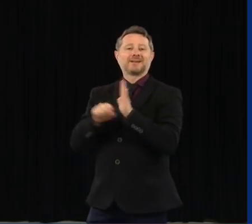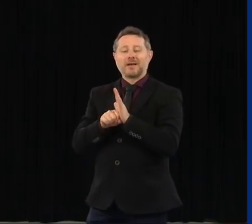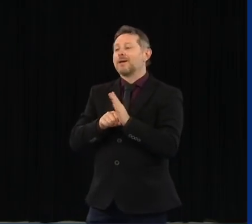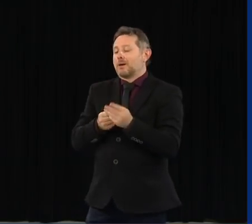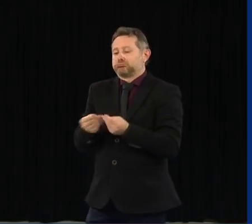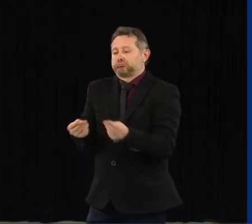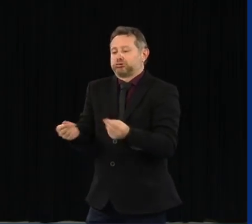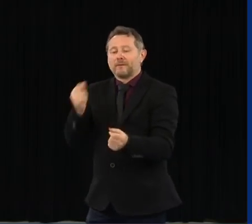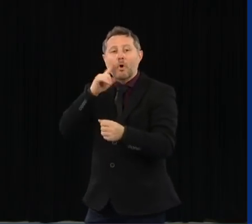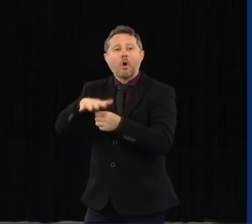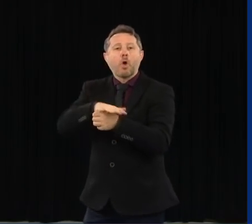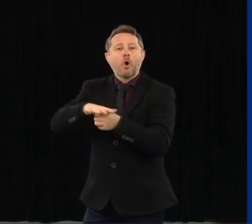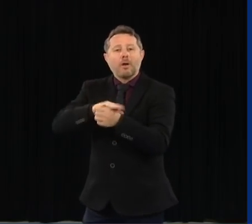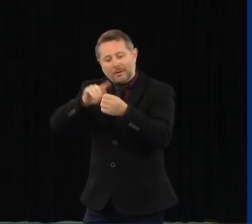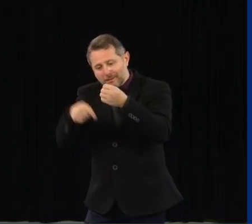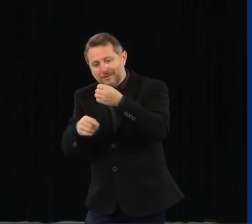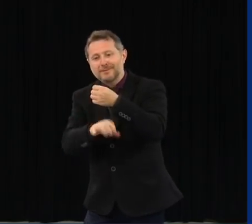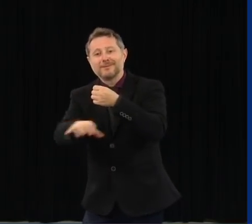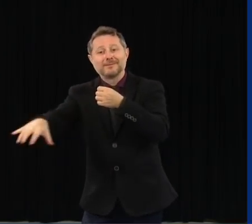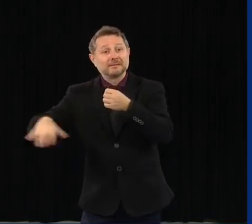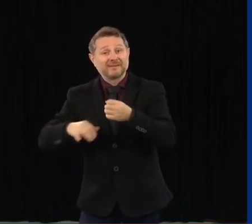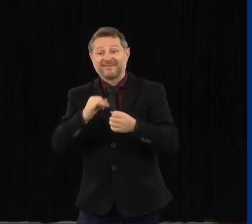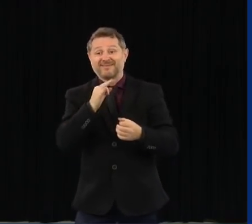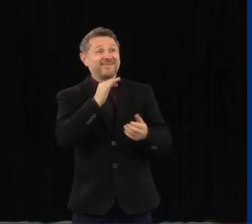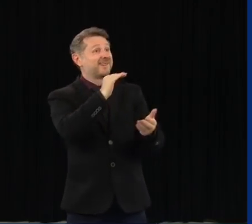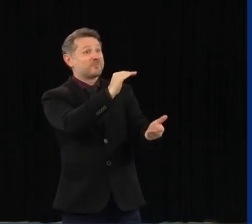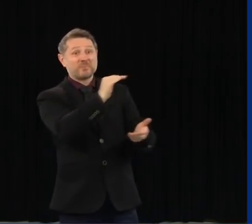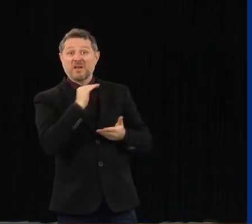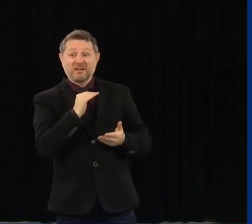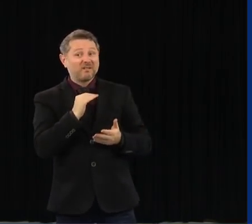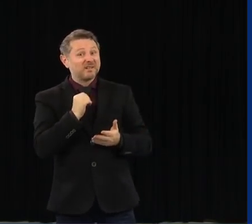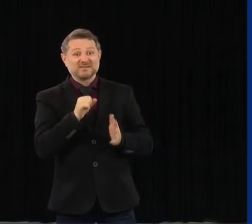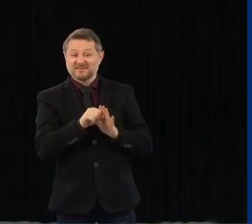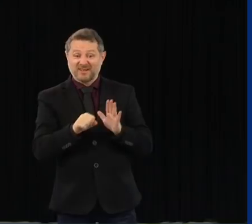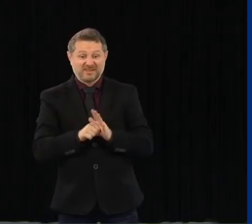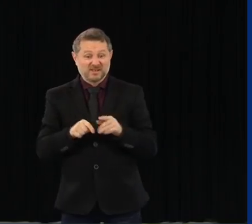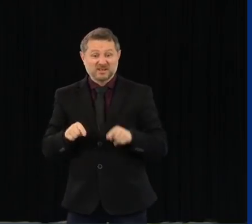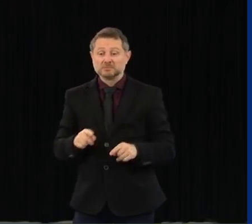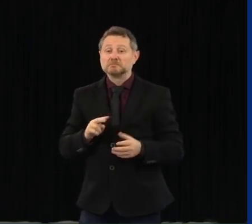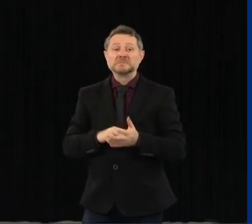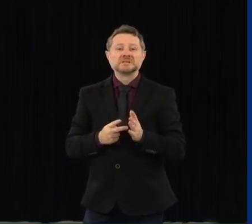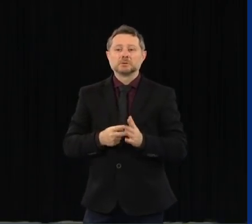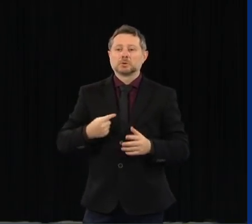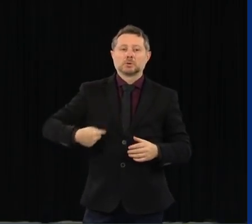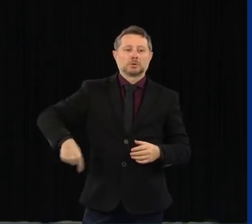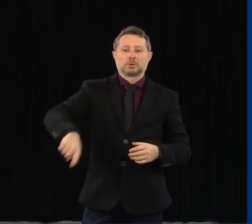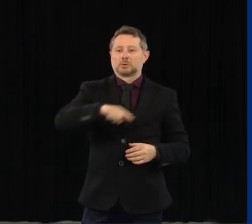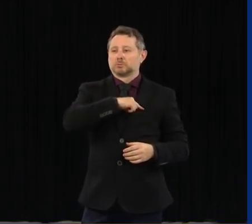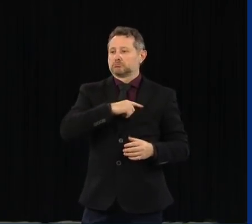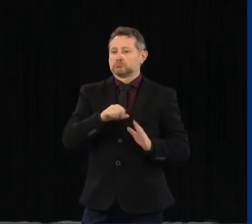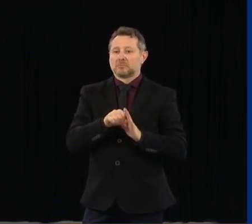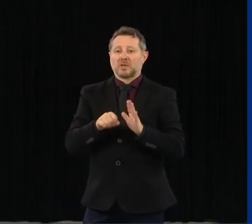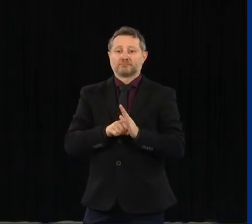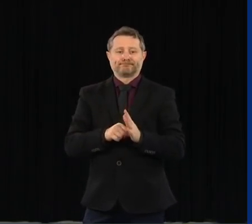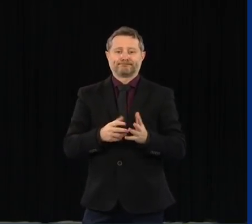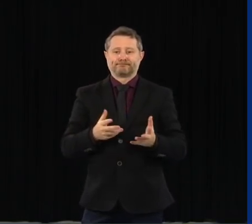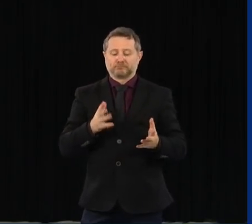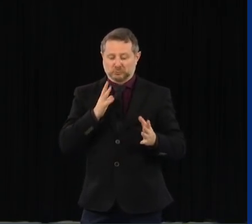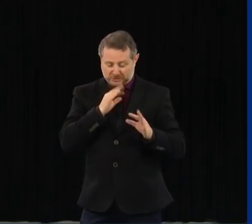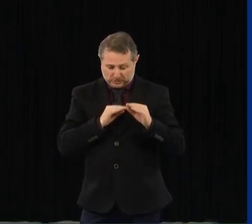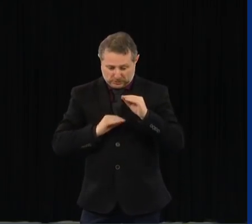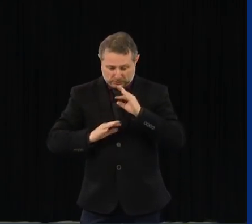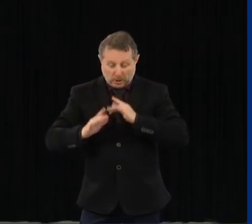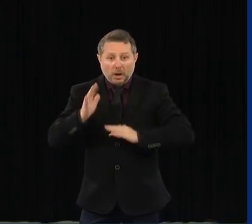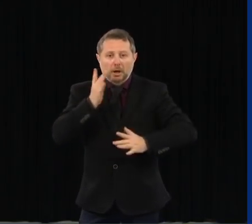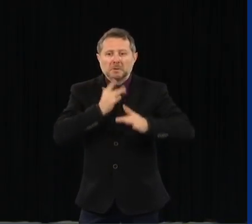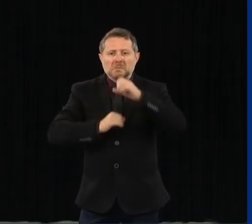government, all you are actually achieving is that that state government has to turn